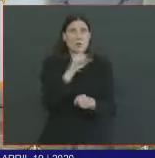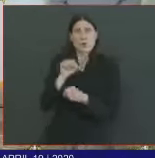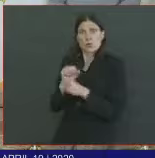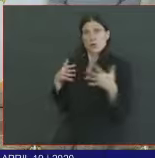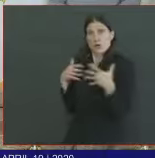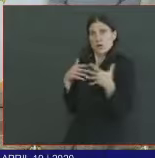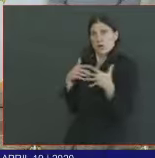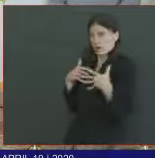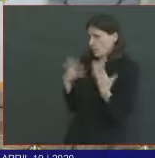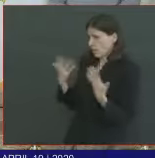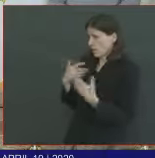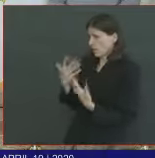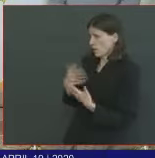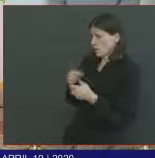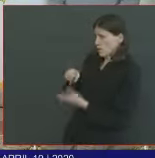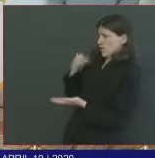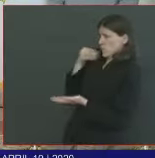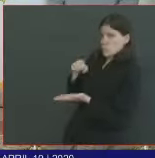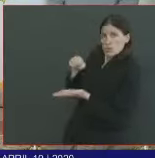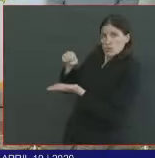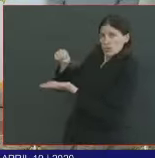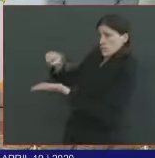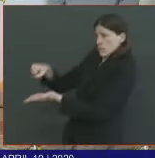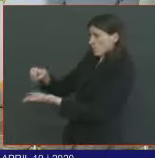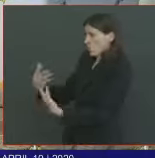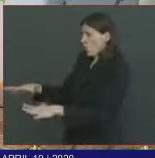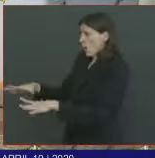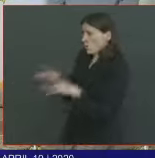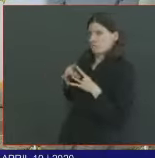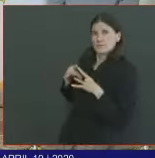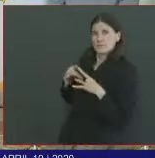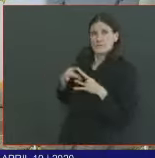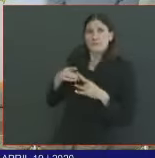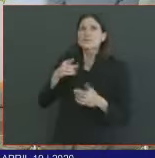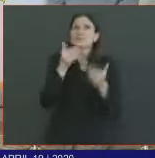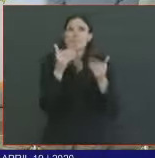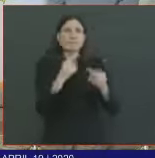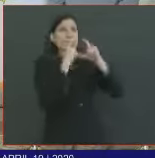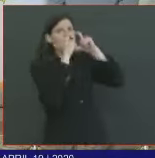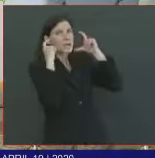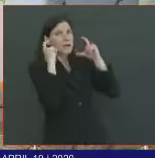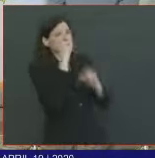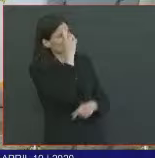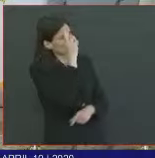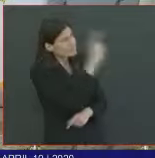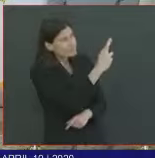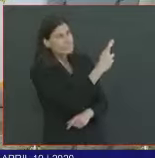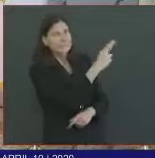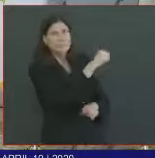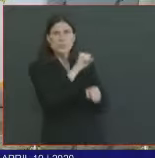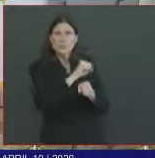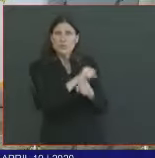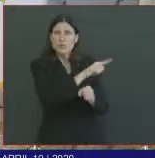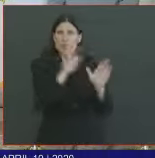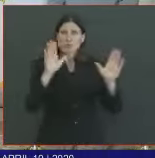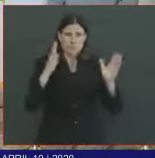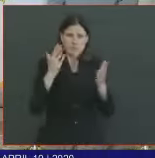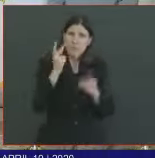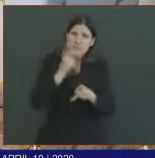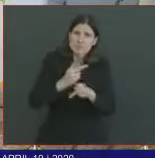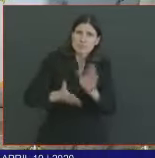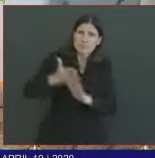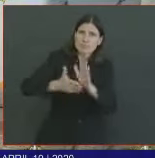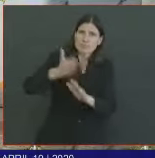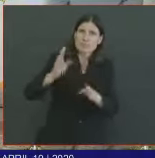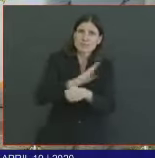right thing and keep them safe and make sure have your mask on if you're going through the drive-thru. And with that, I will turn it over